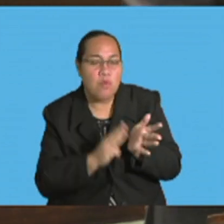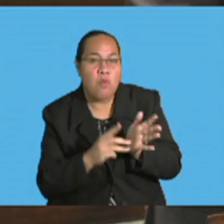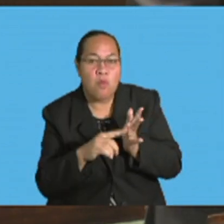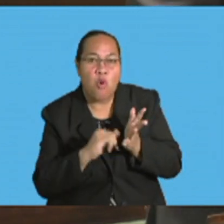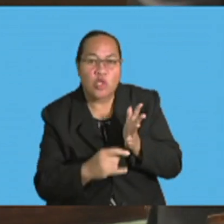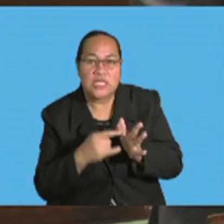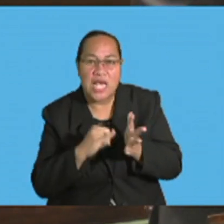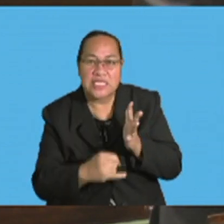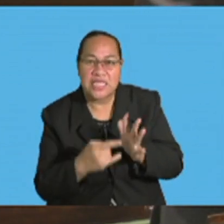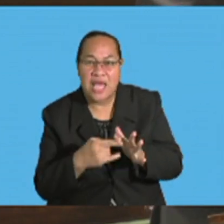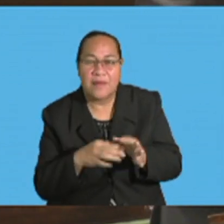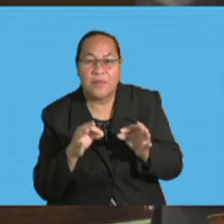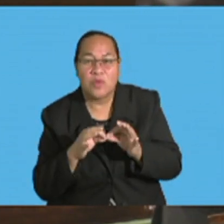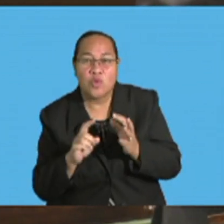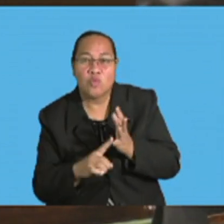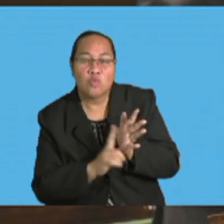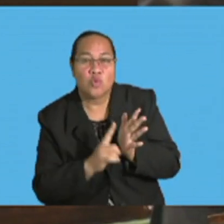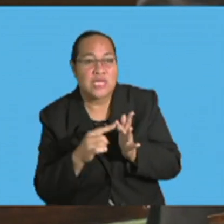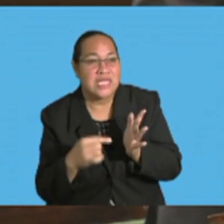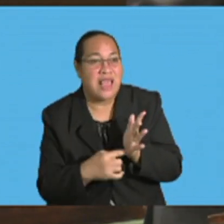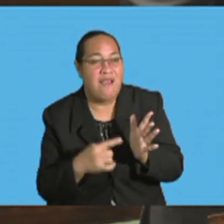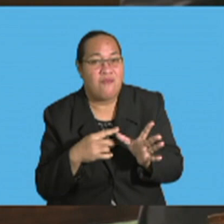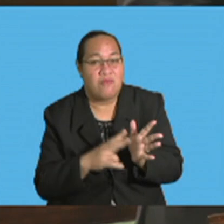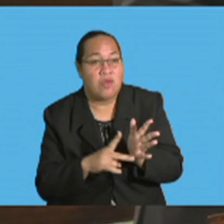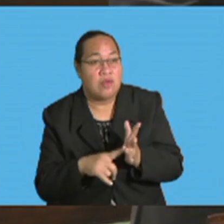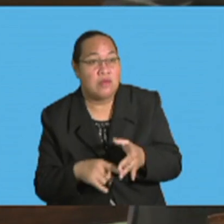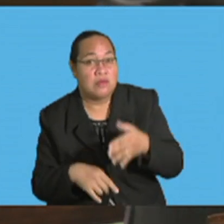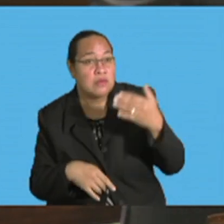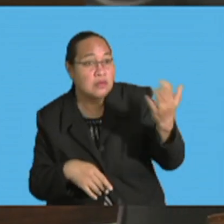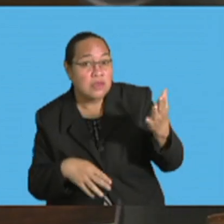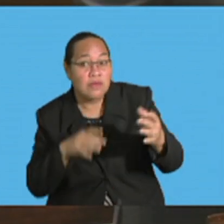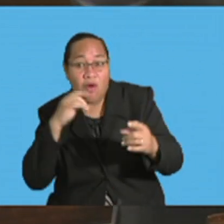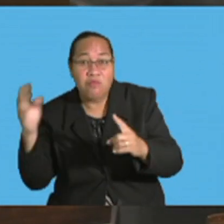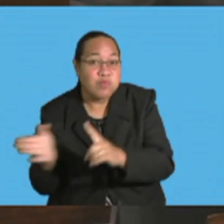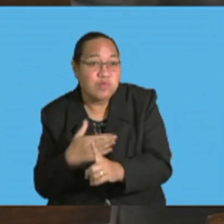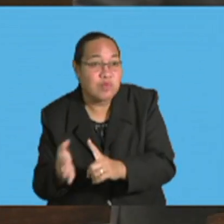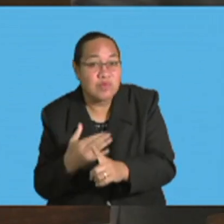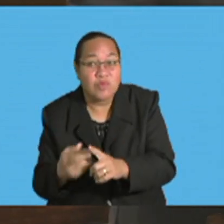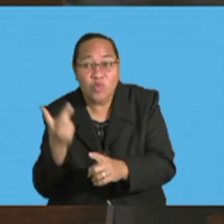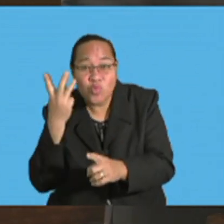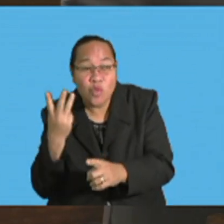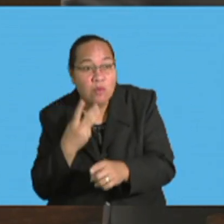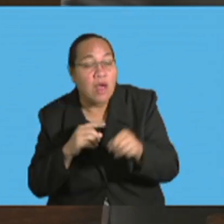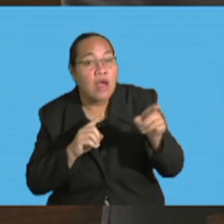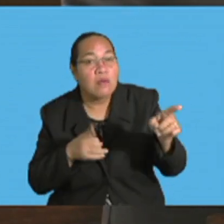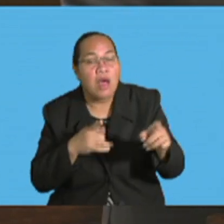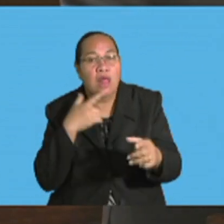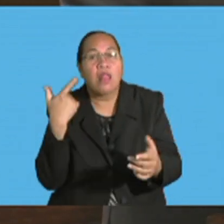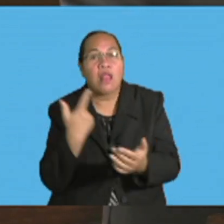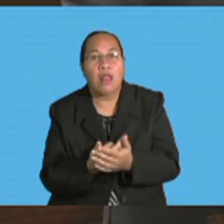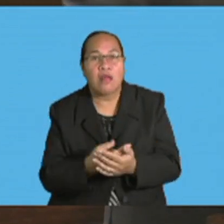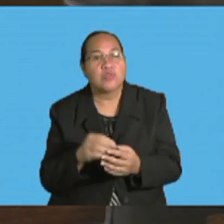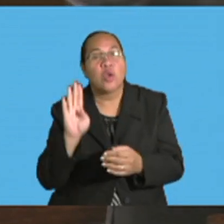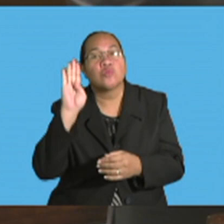horrific act of violence committed against a Fijian woman, he gave voice to an ugly and insufferable lie on his social